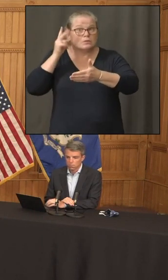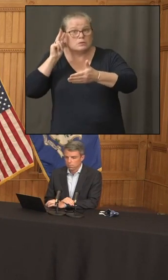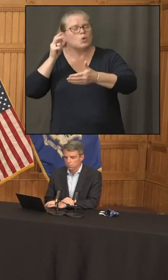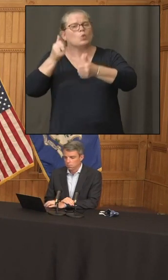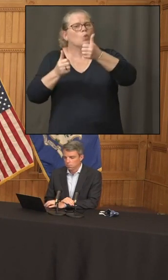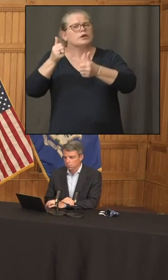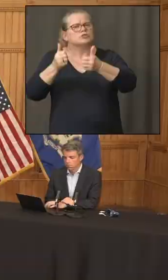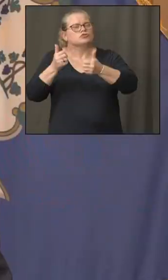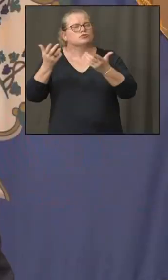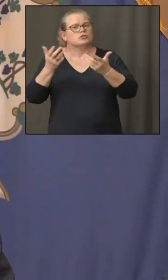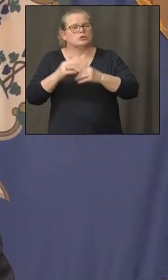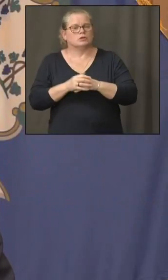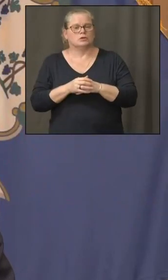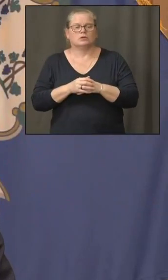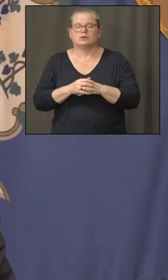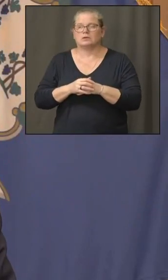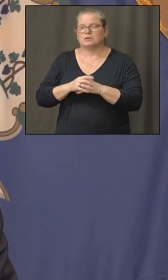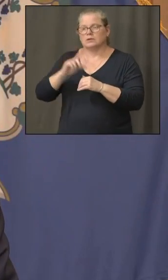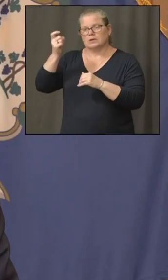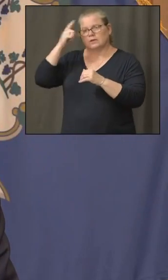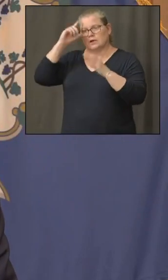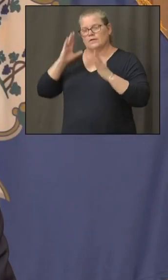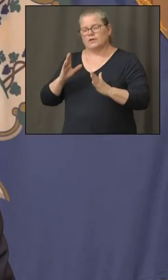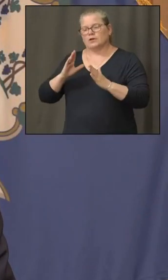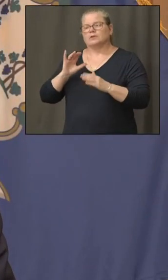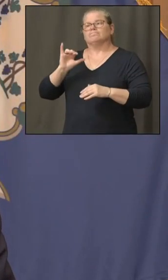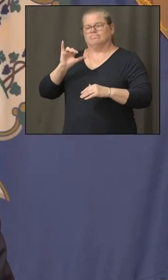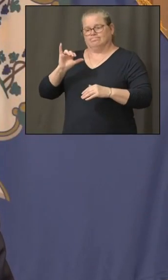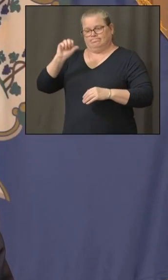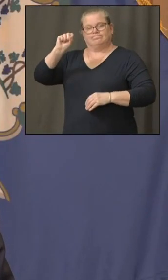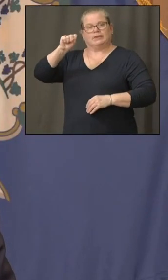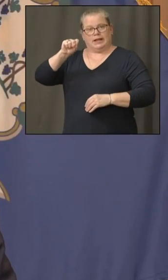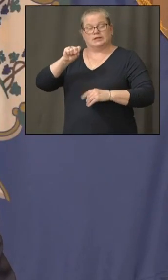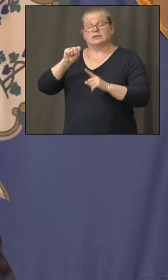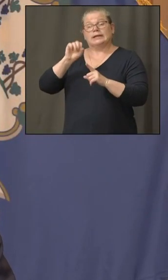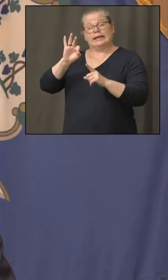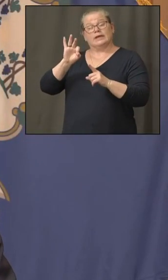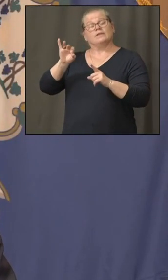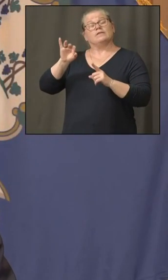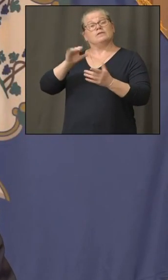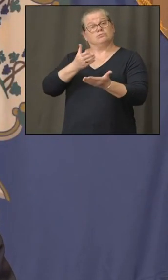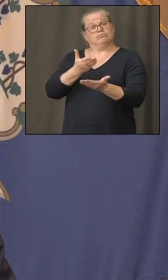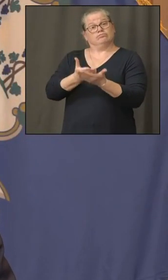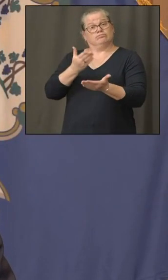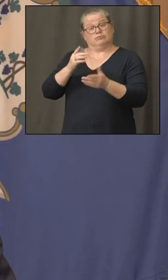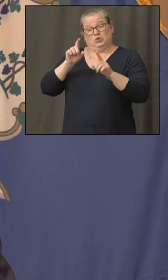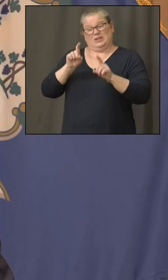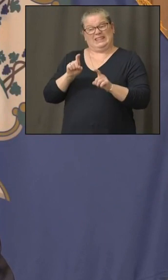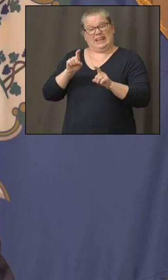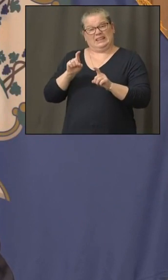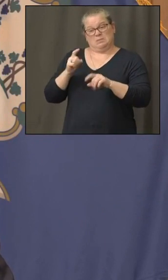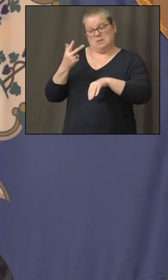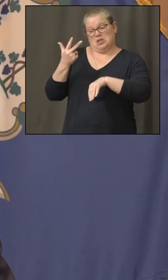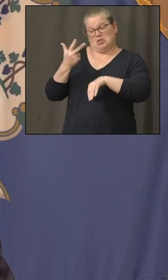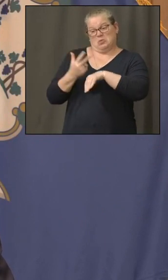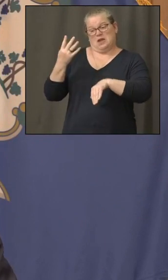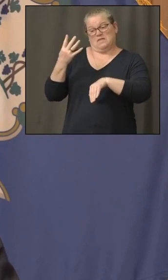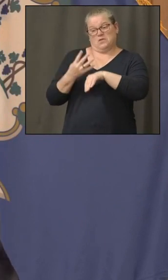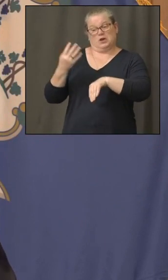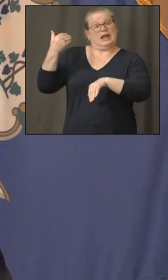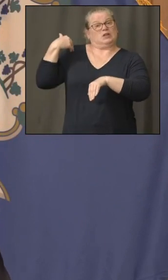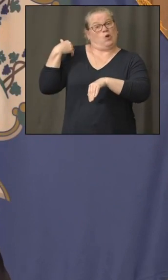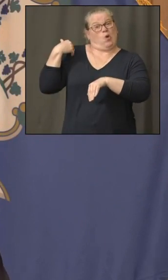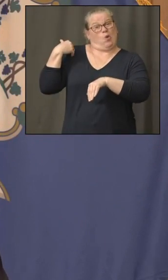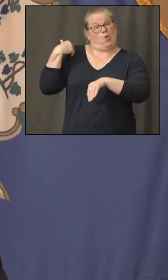Yes, if you can show that you've been tested in the very recent past, say 3 or 4 days, I would guess, but let me talk